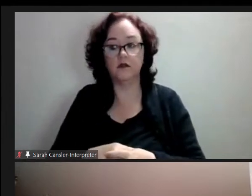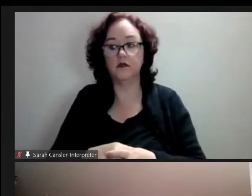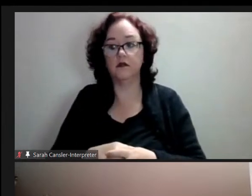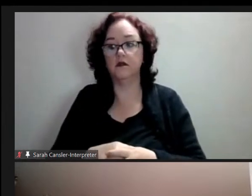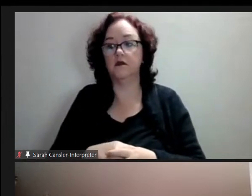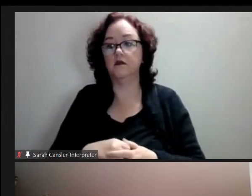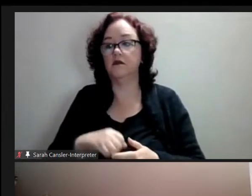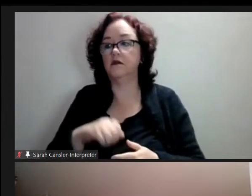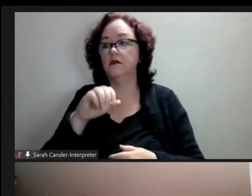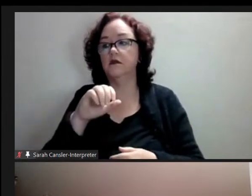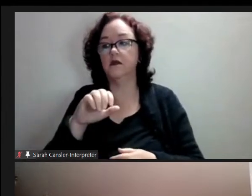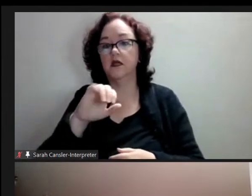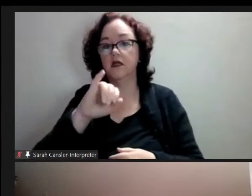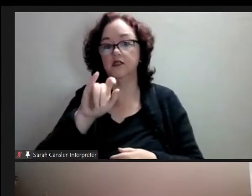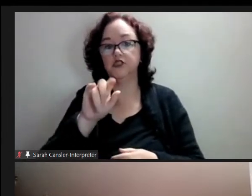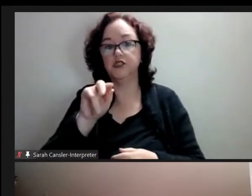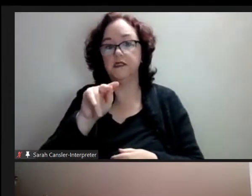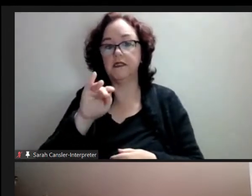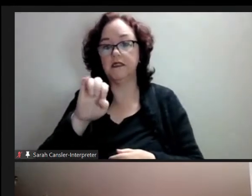Alexander.